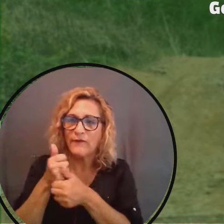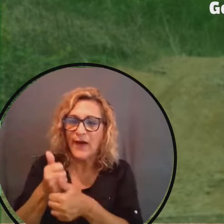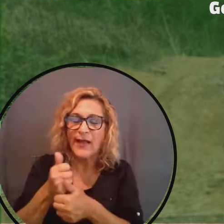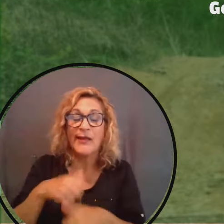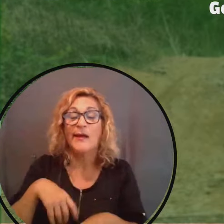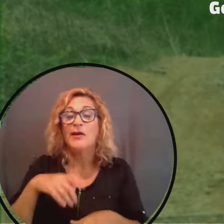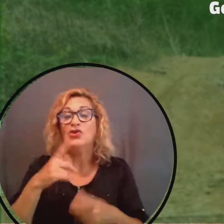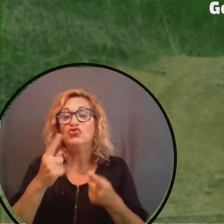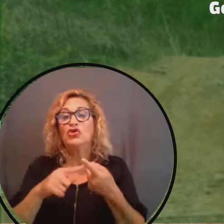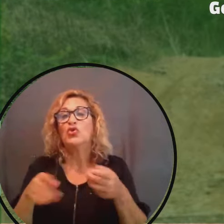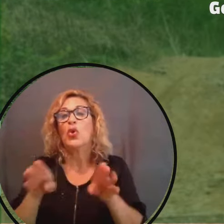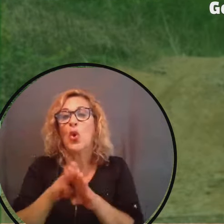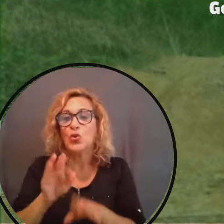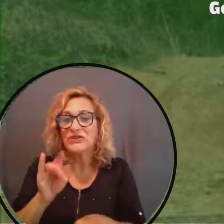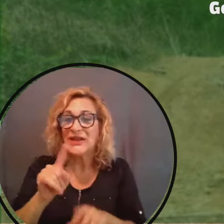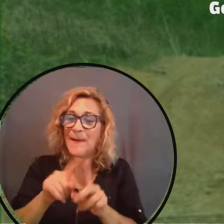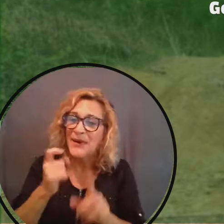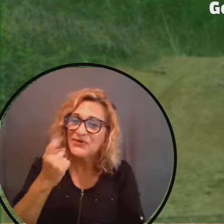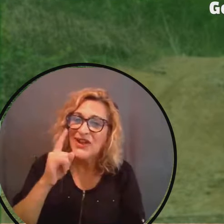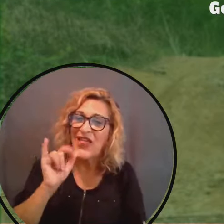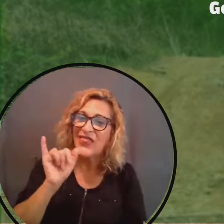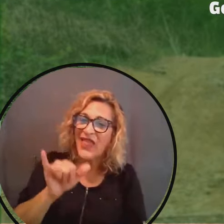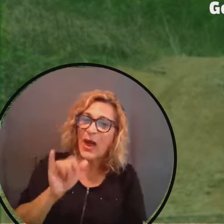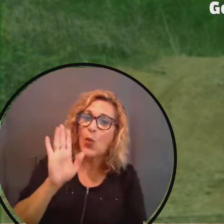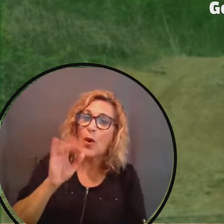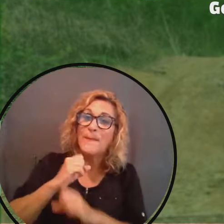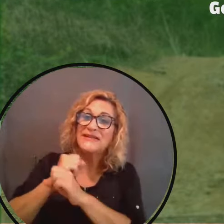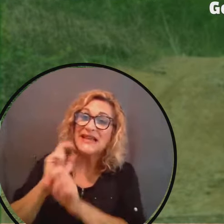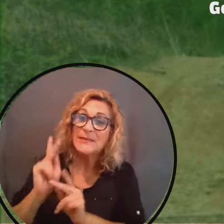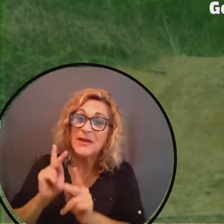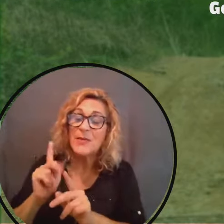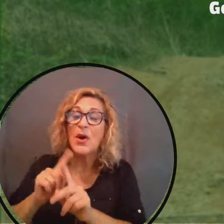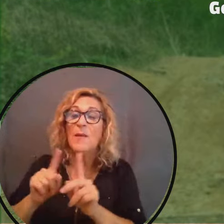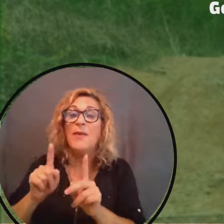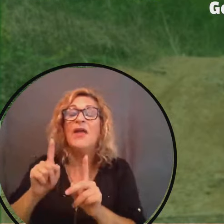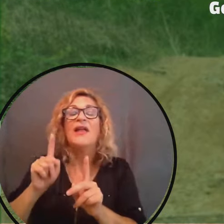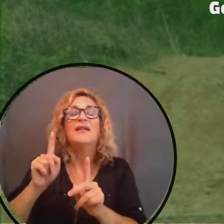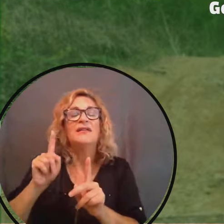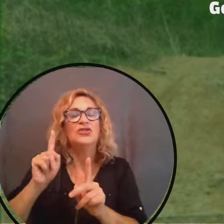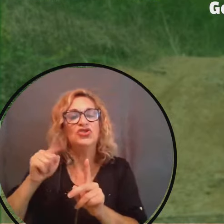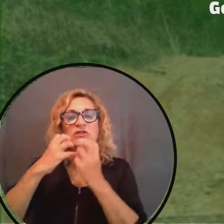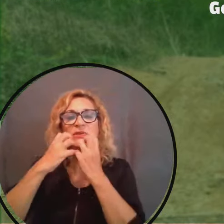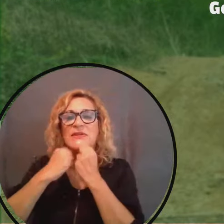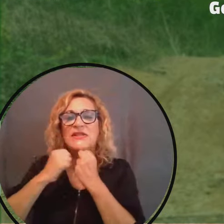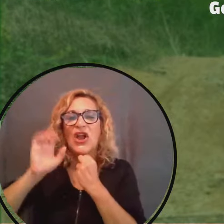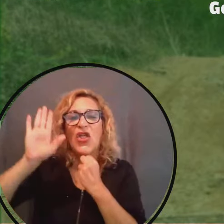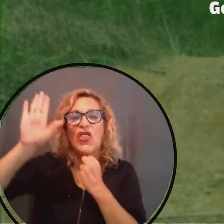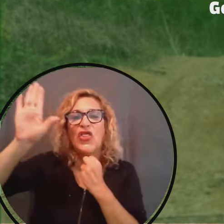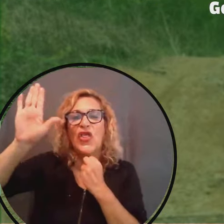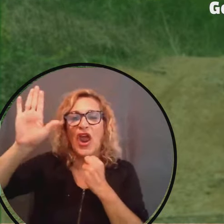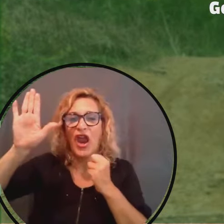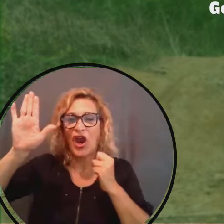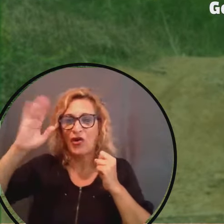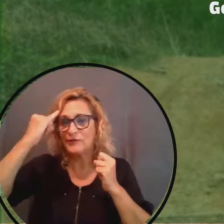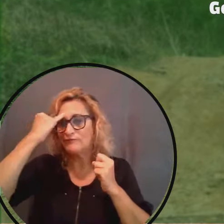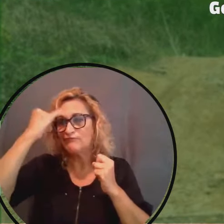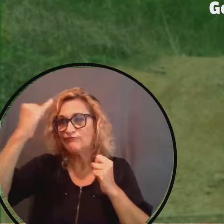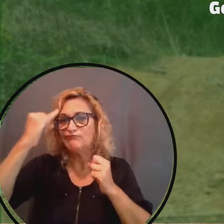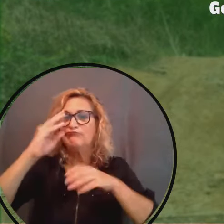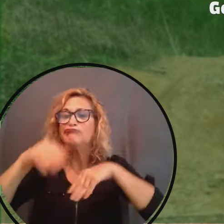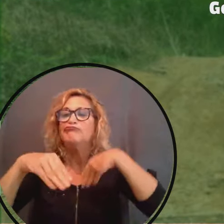protect people, but actually can be used just to keep only the professional and capitalist versions of food or healthcare or whatever